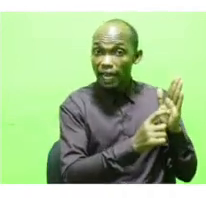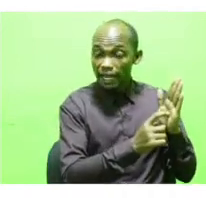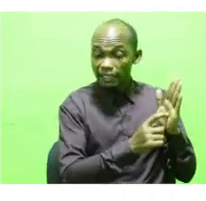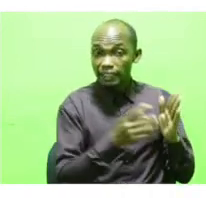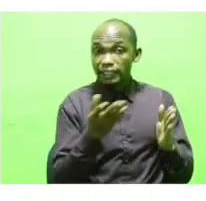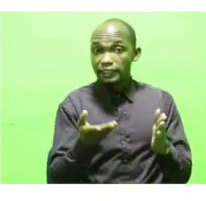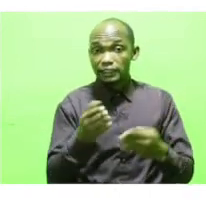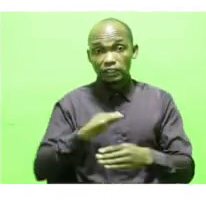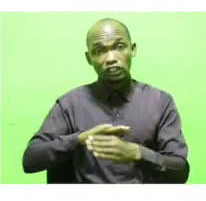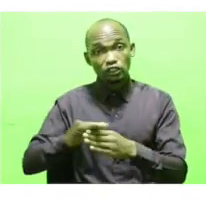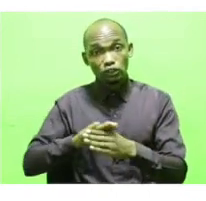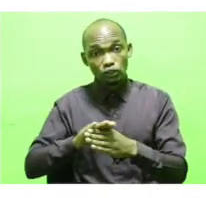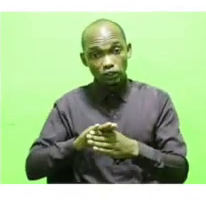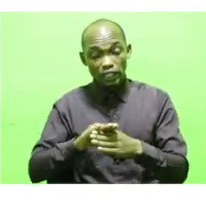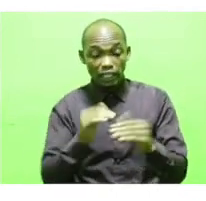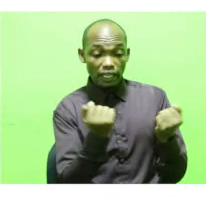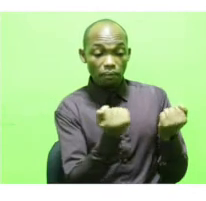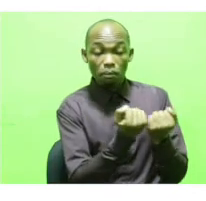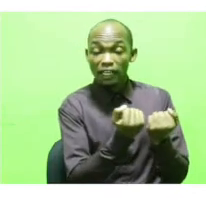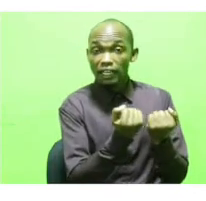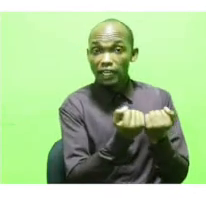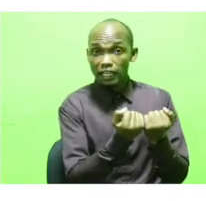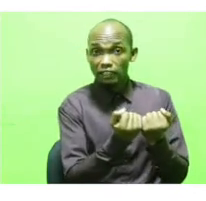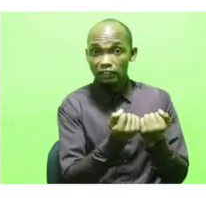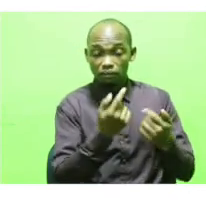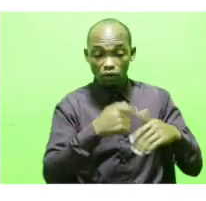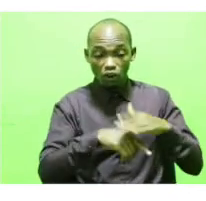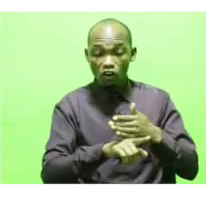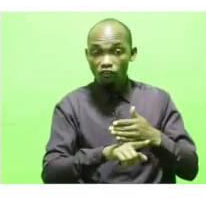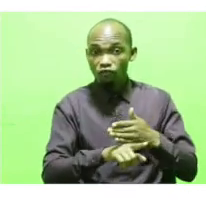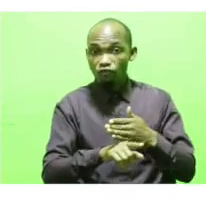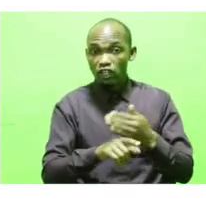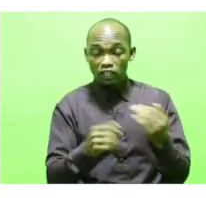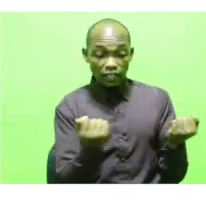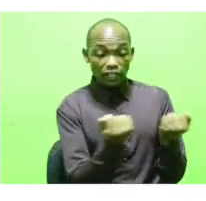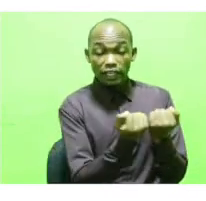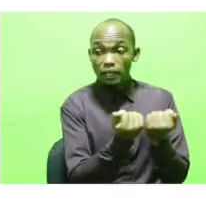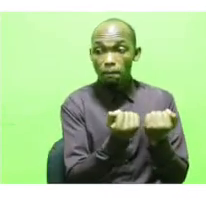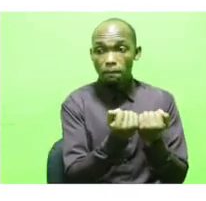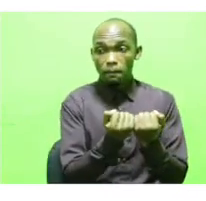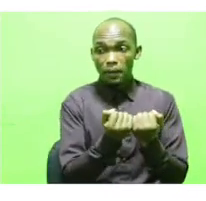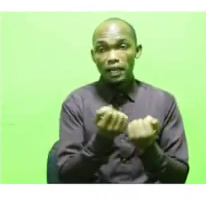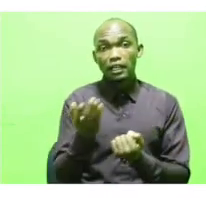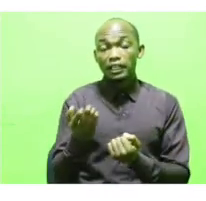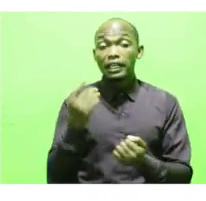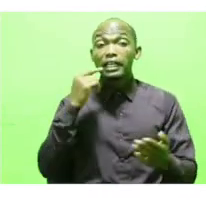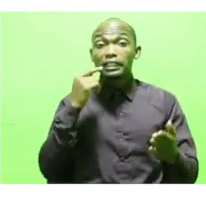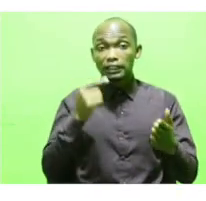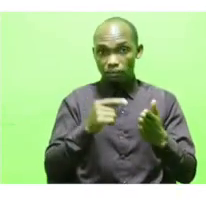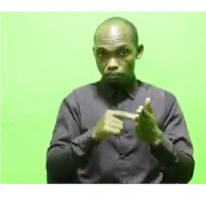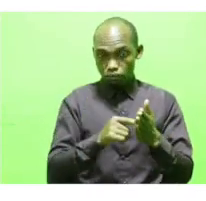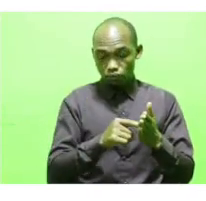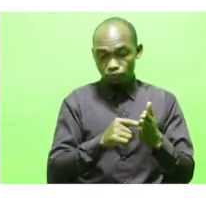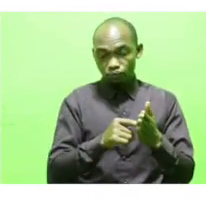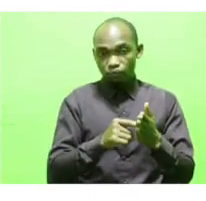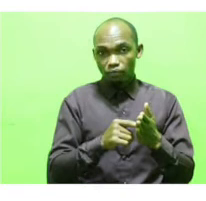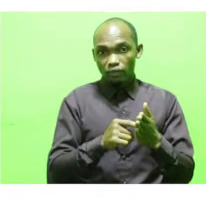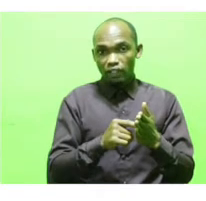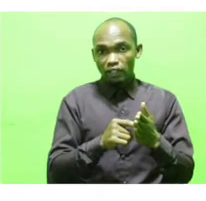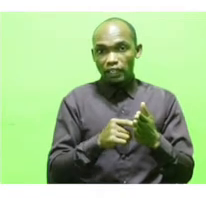number of cells, so it can be used as a mechanism of repair and regeneration. For instance, lizard tails are very